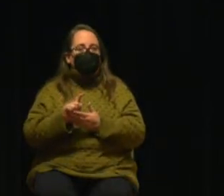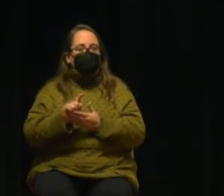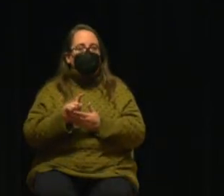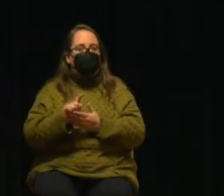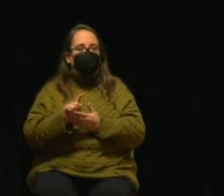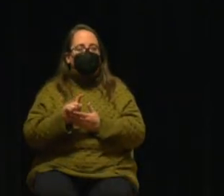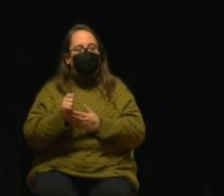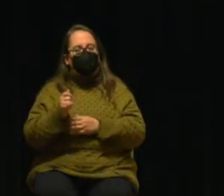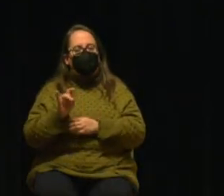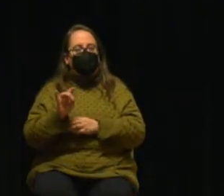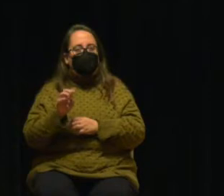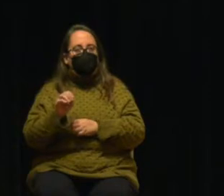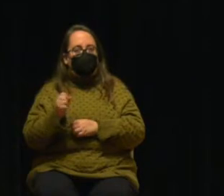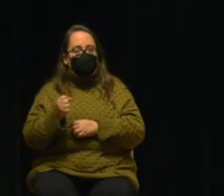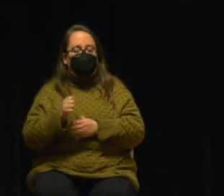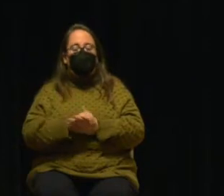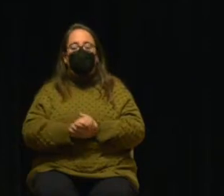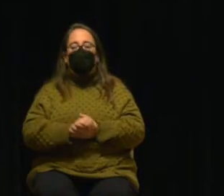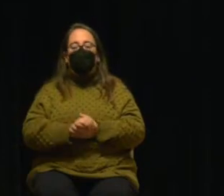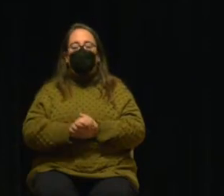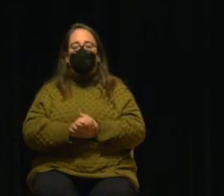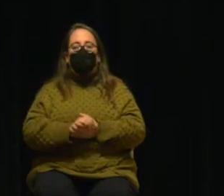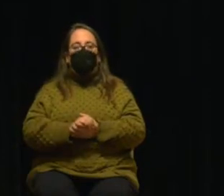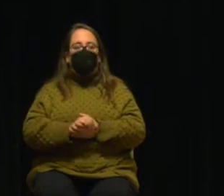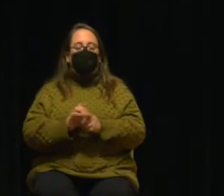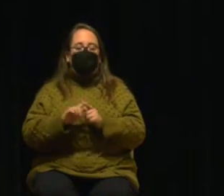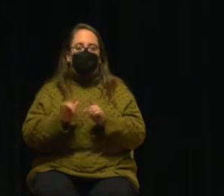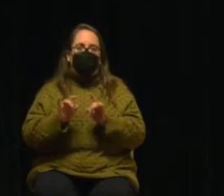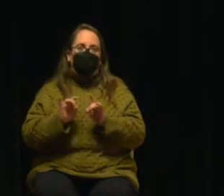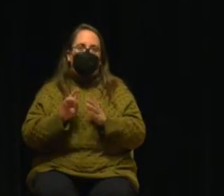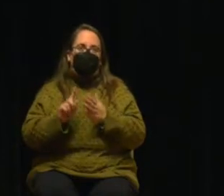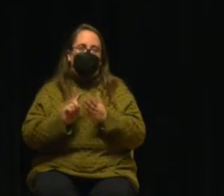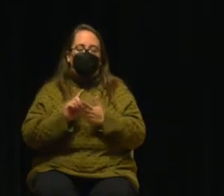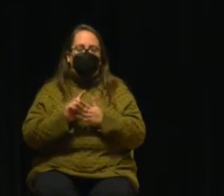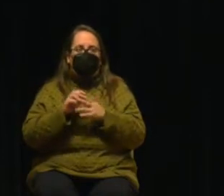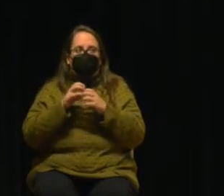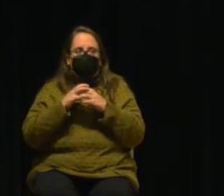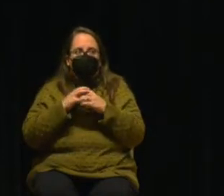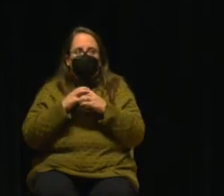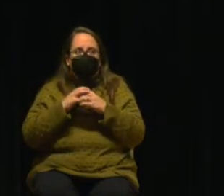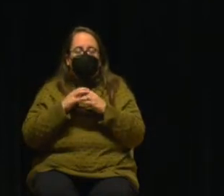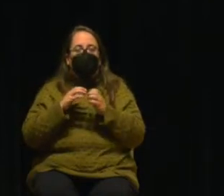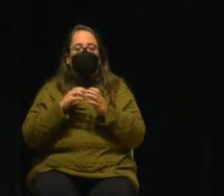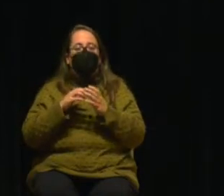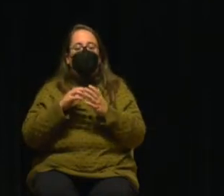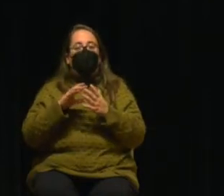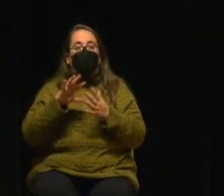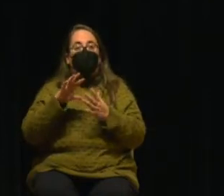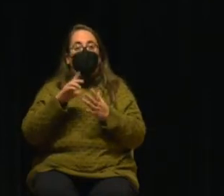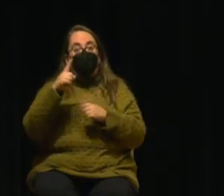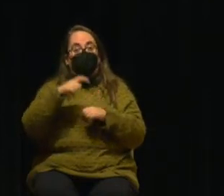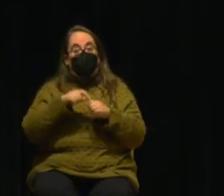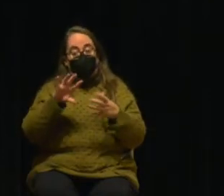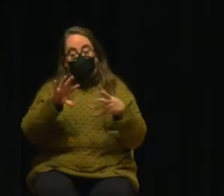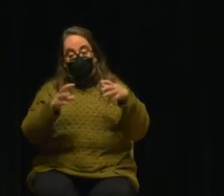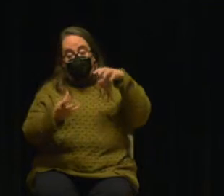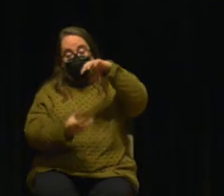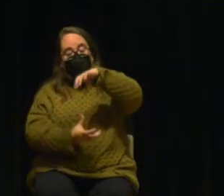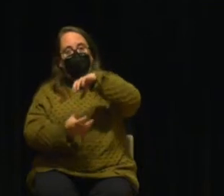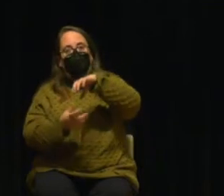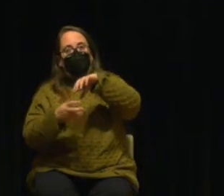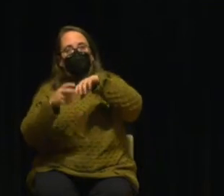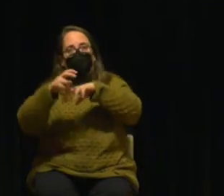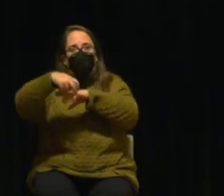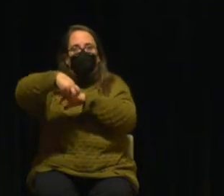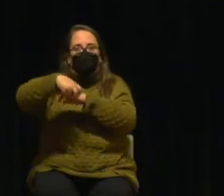late 1840s. But those would be excruciating hours. At one point, the crate was turned upside down and Brown was